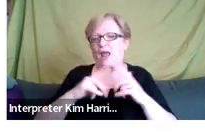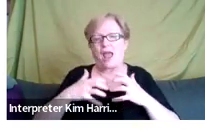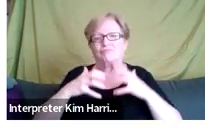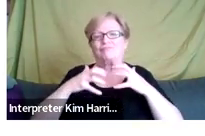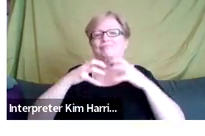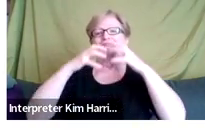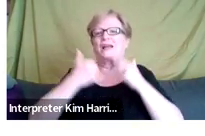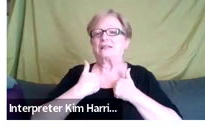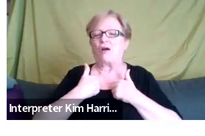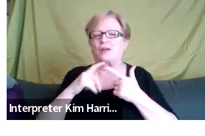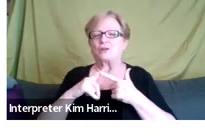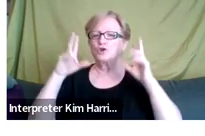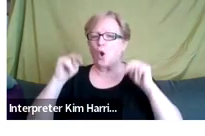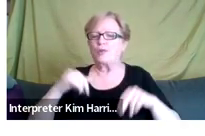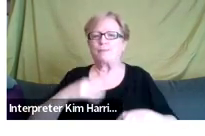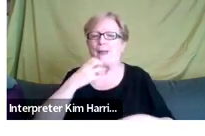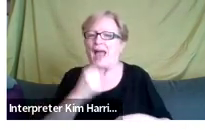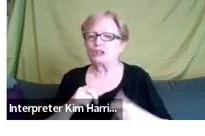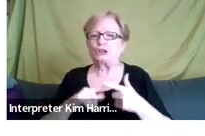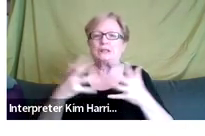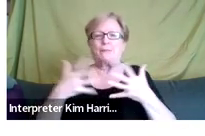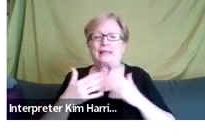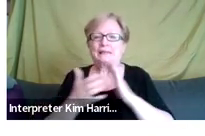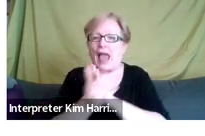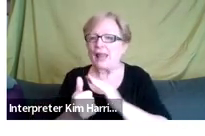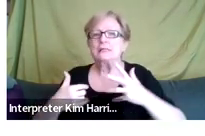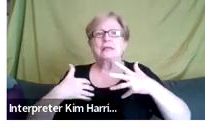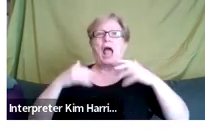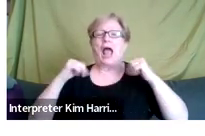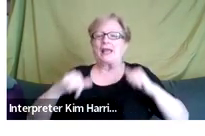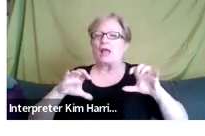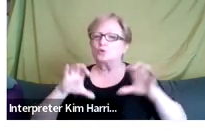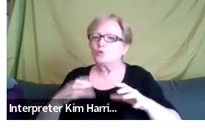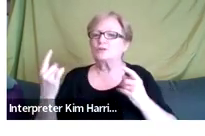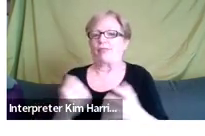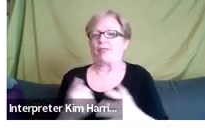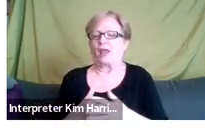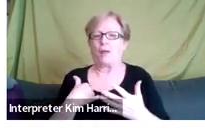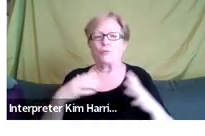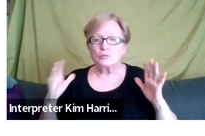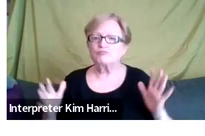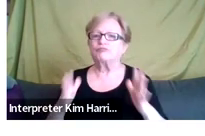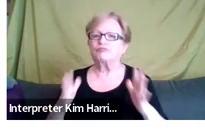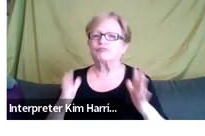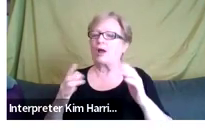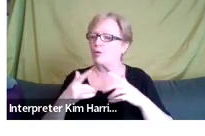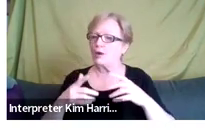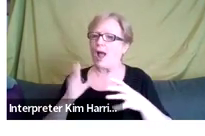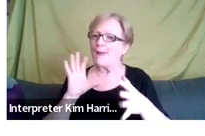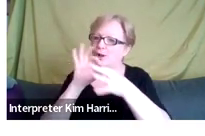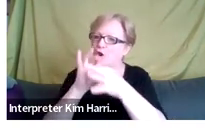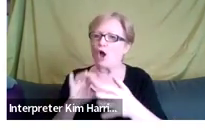no, this is my passion. This is my talent, so I'm going to do it. I belong there as